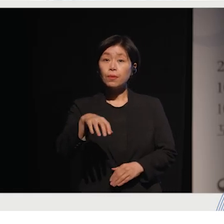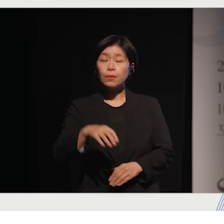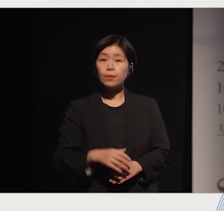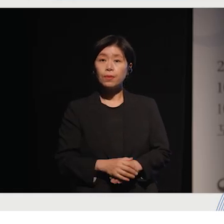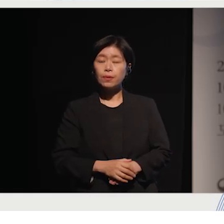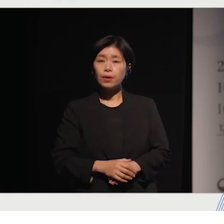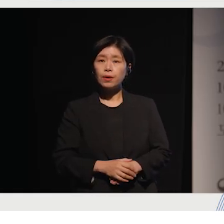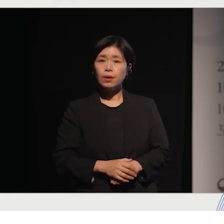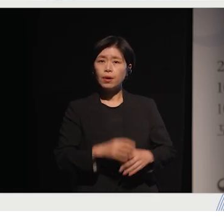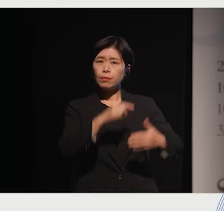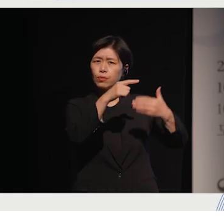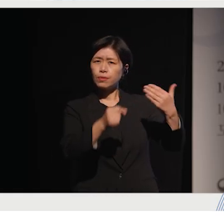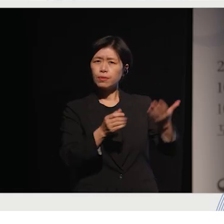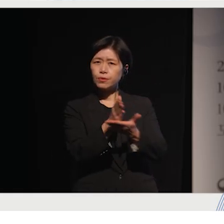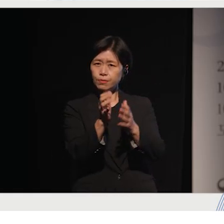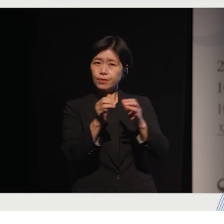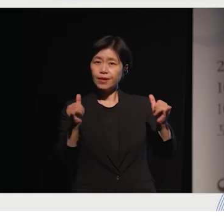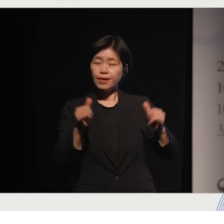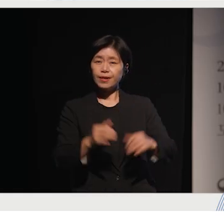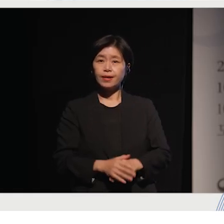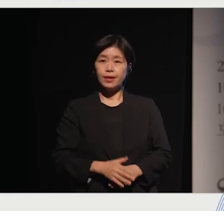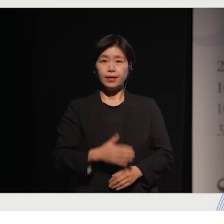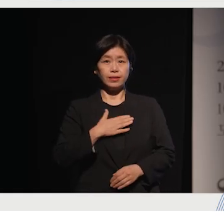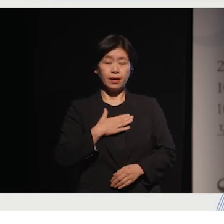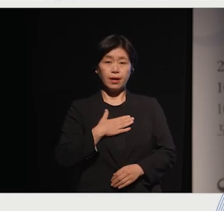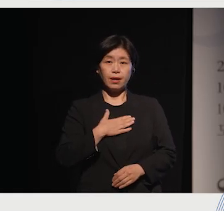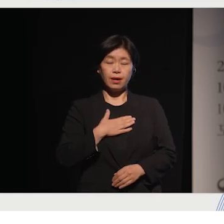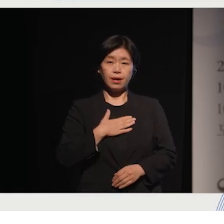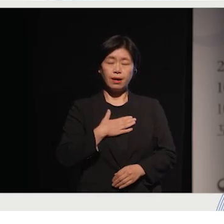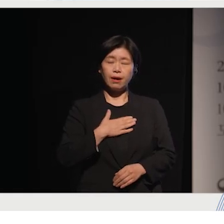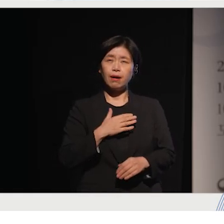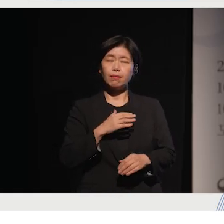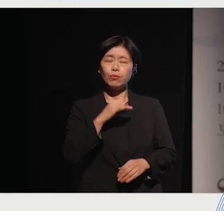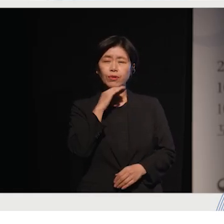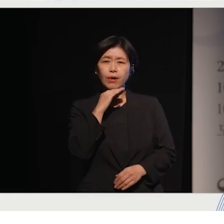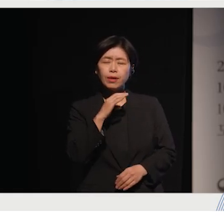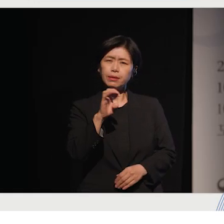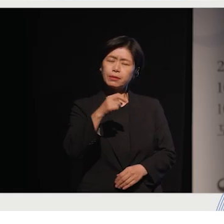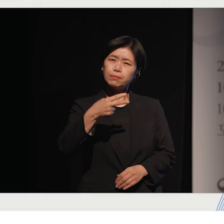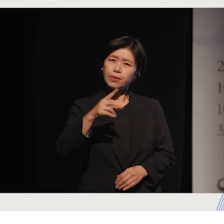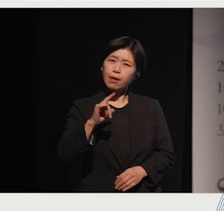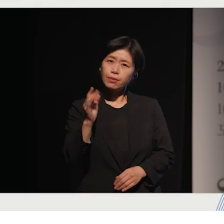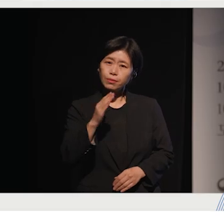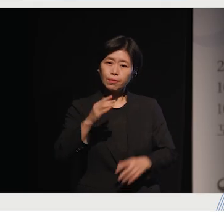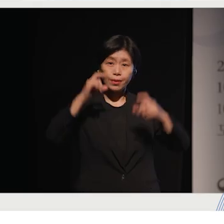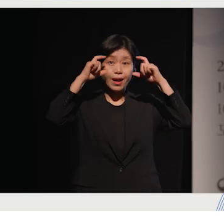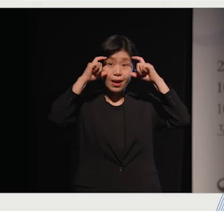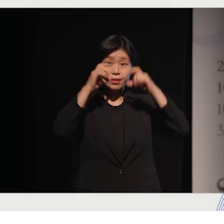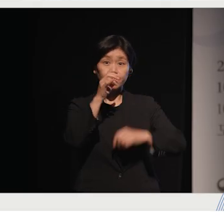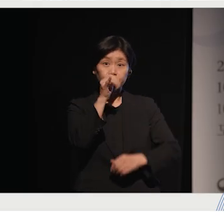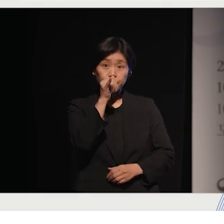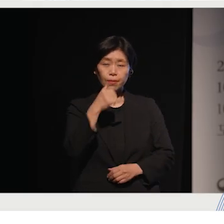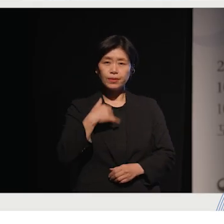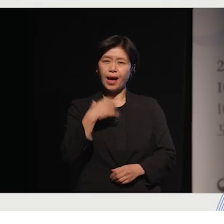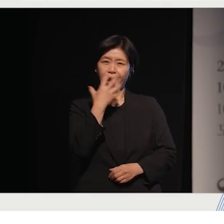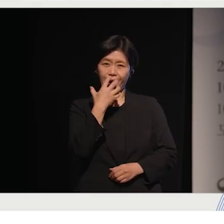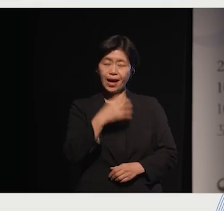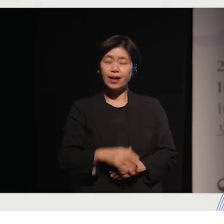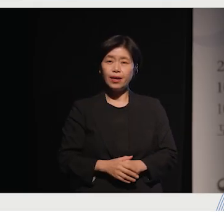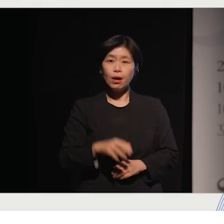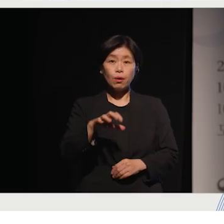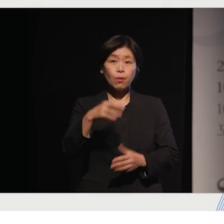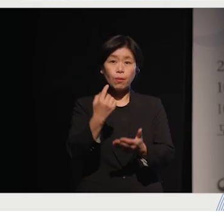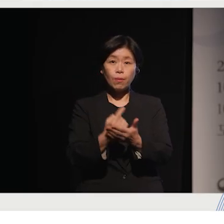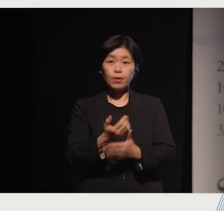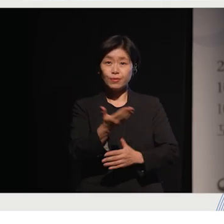white woman. I wear glasses, non-disabled, very excited to be here. And today